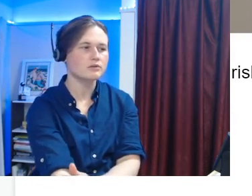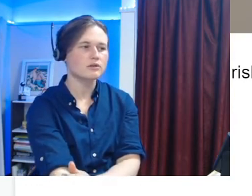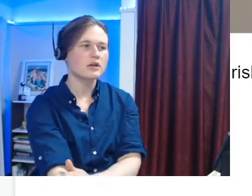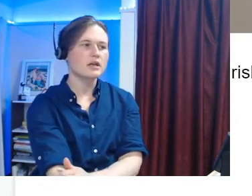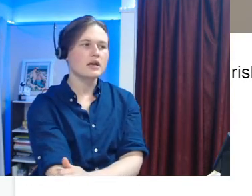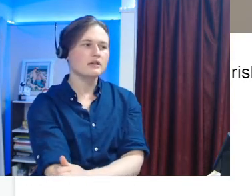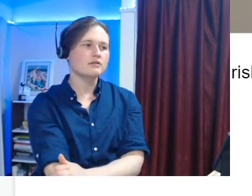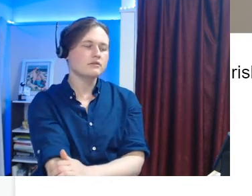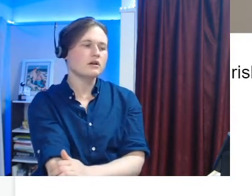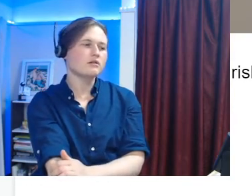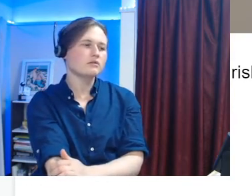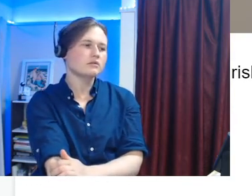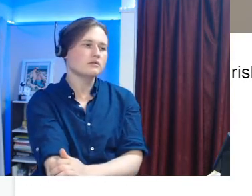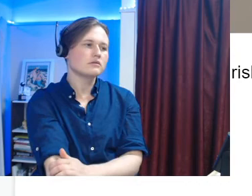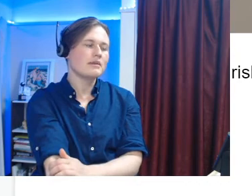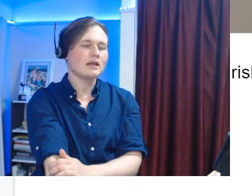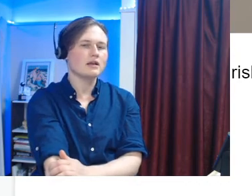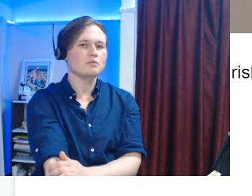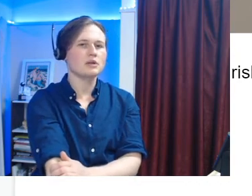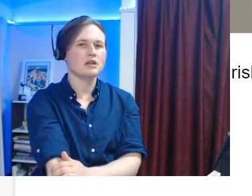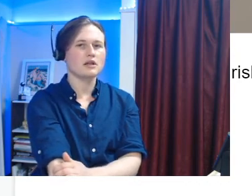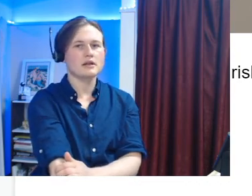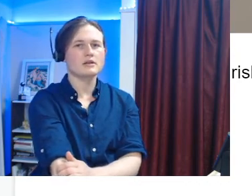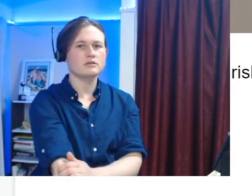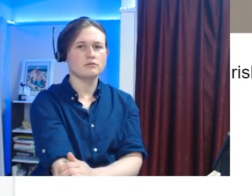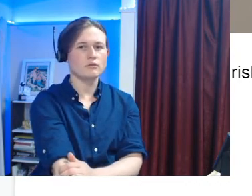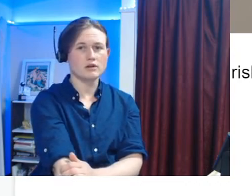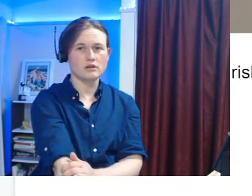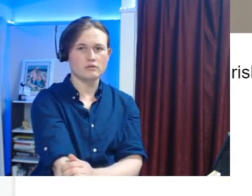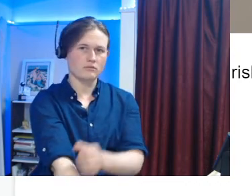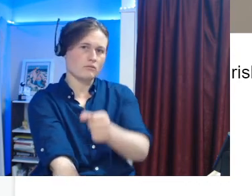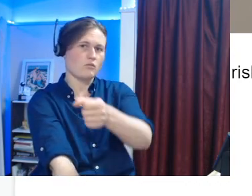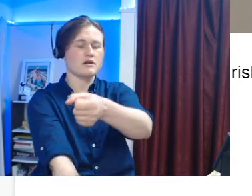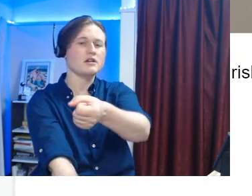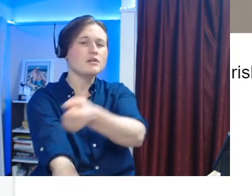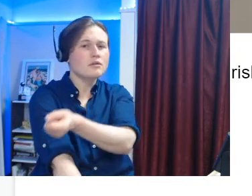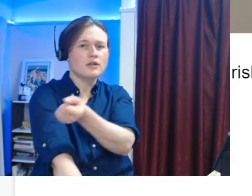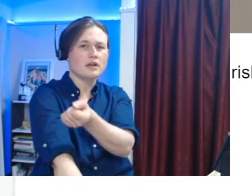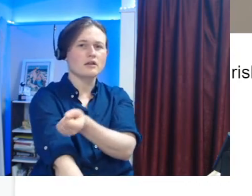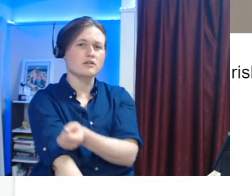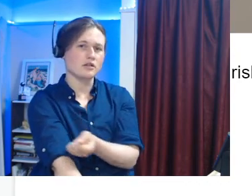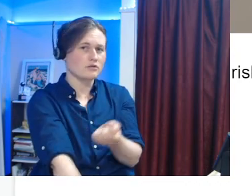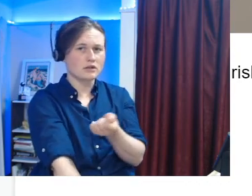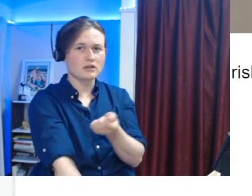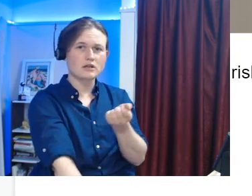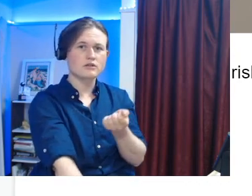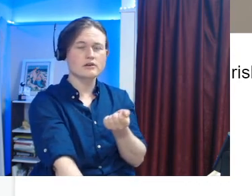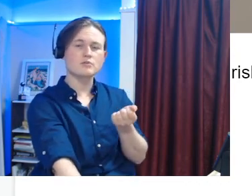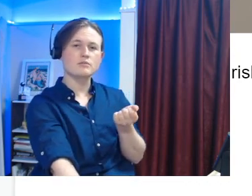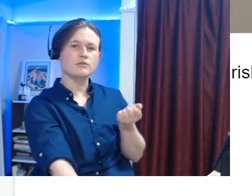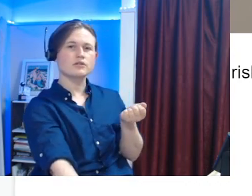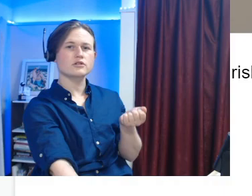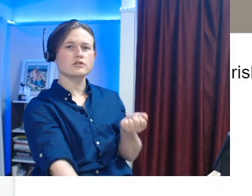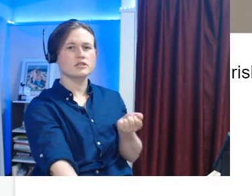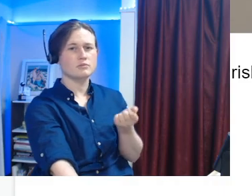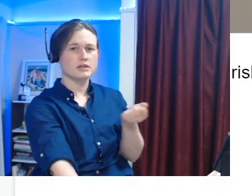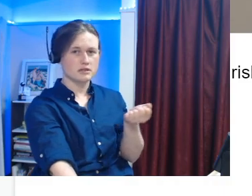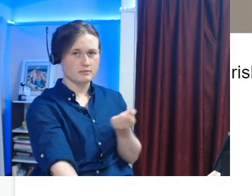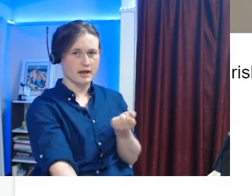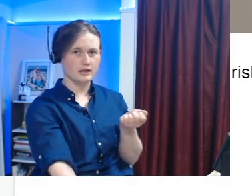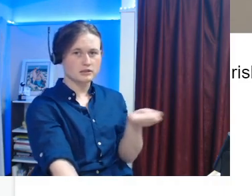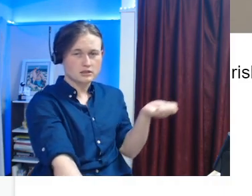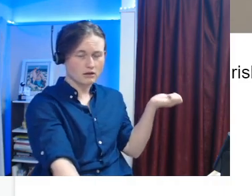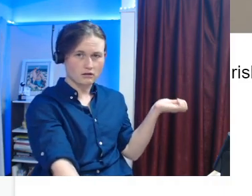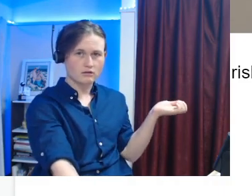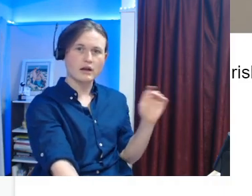as possible and you don't make it a big thing like what do you what do you think do you think that trans people should just